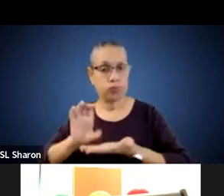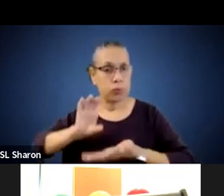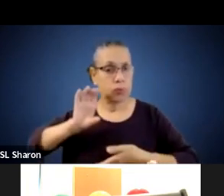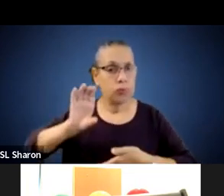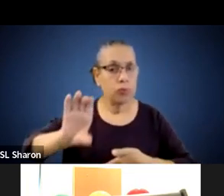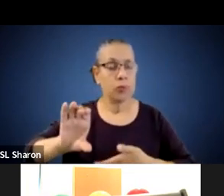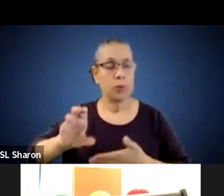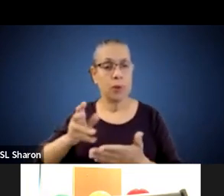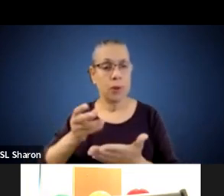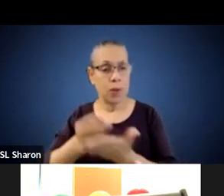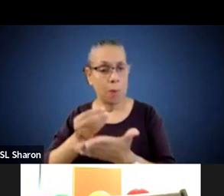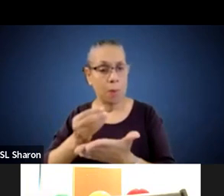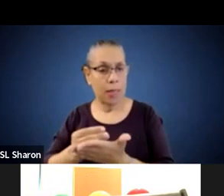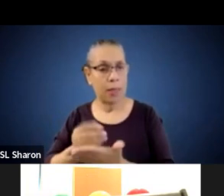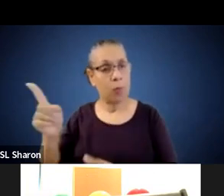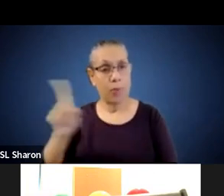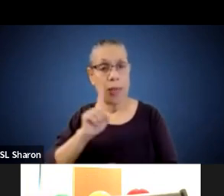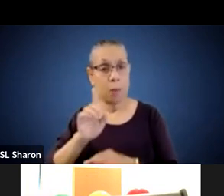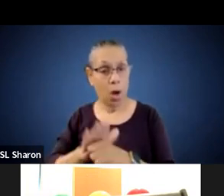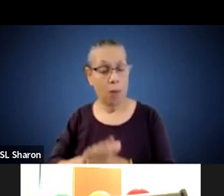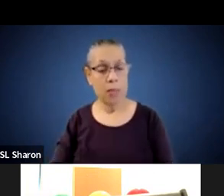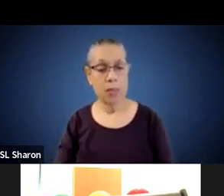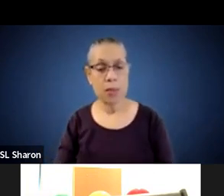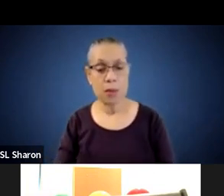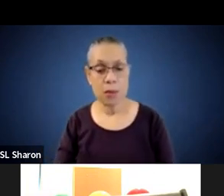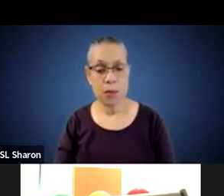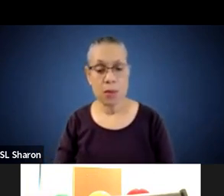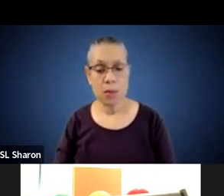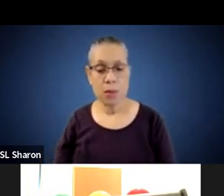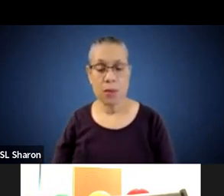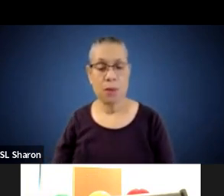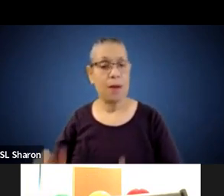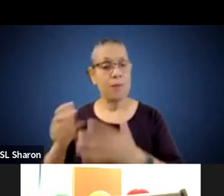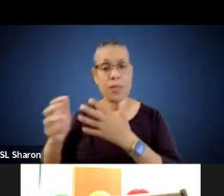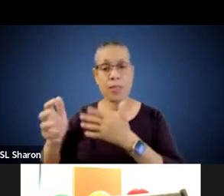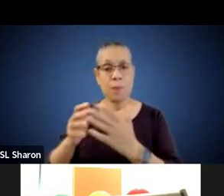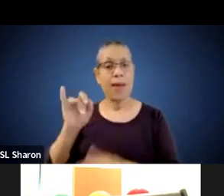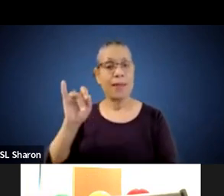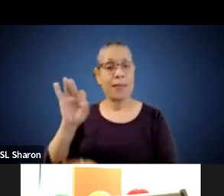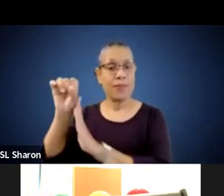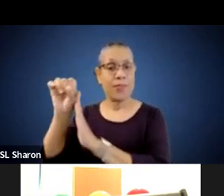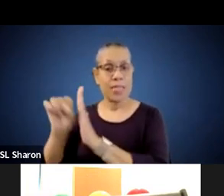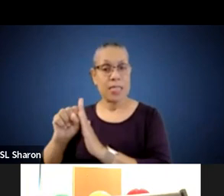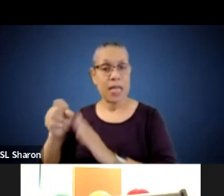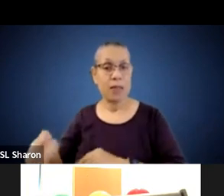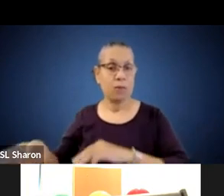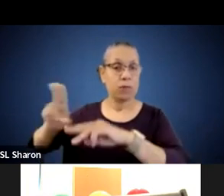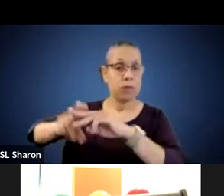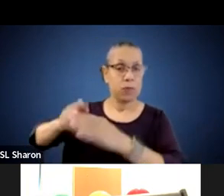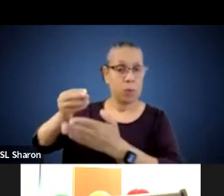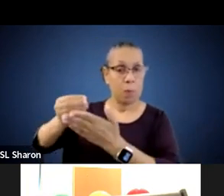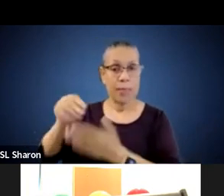the obligations that they have committed to regardless if they do or not we are going to have some